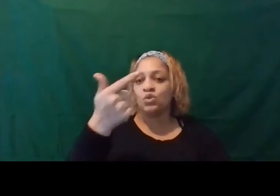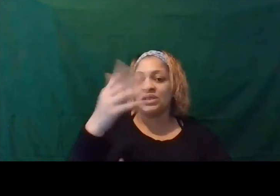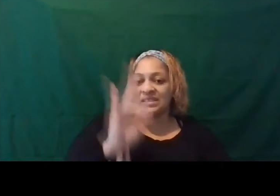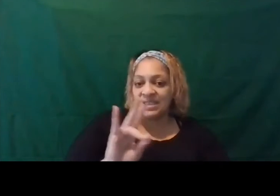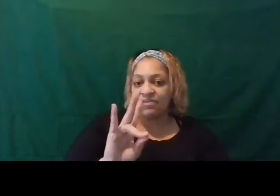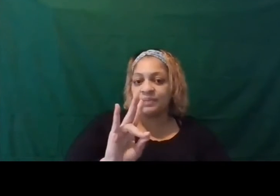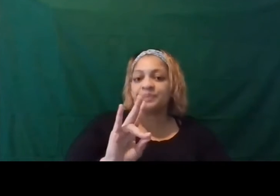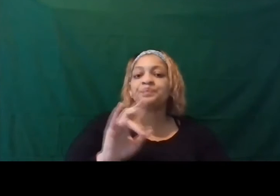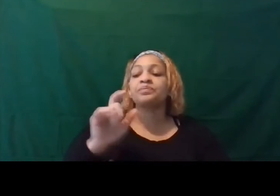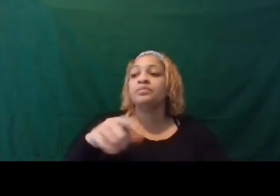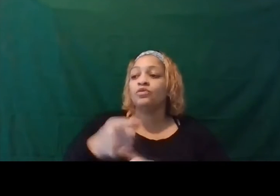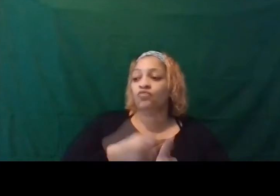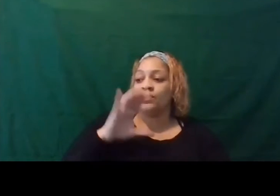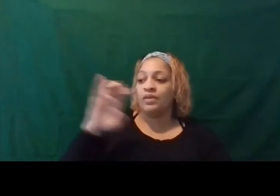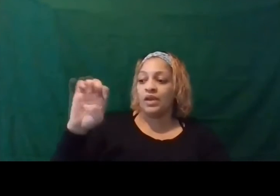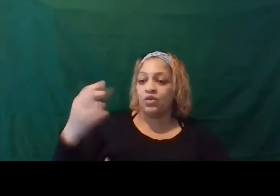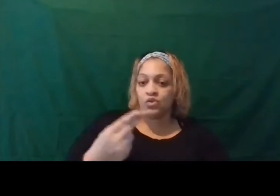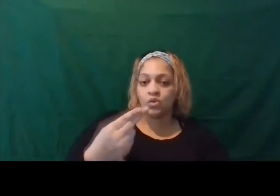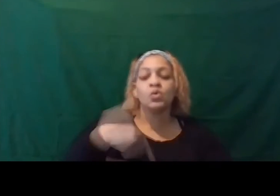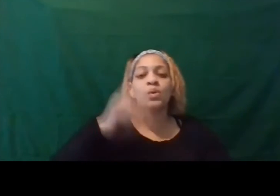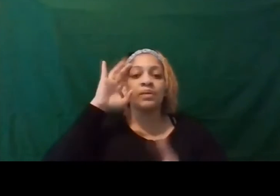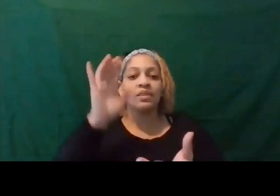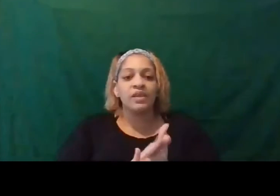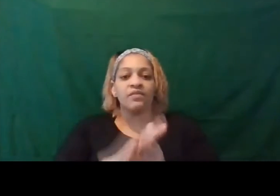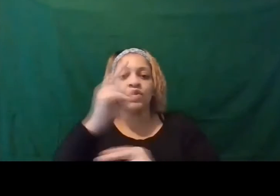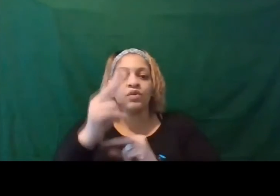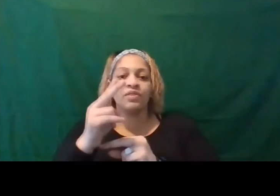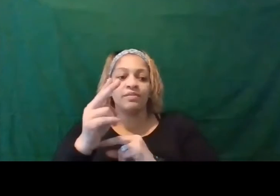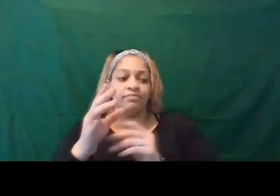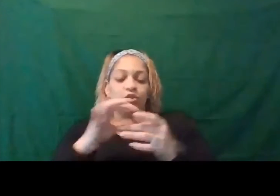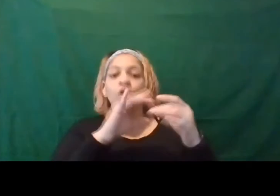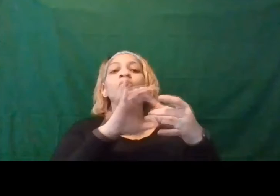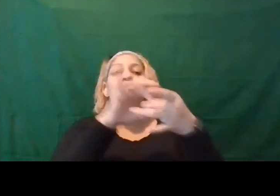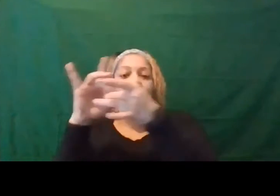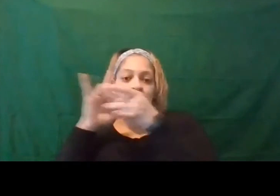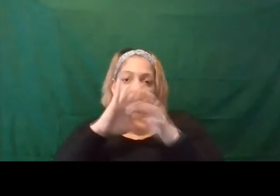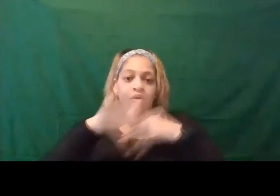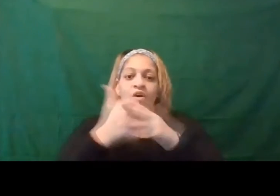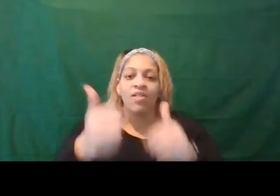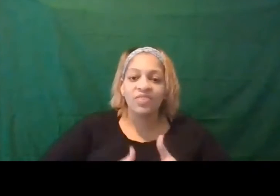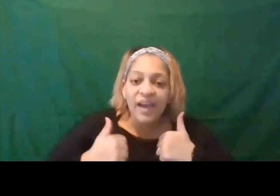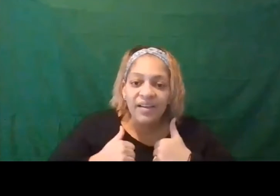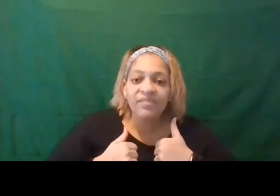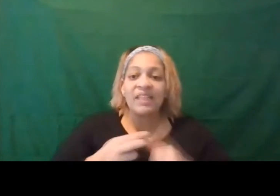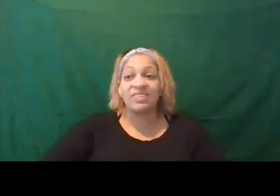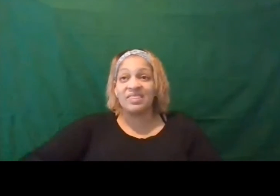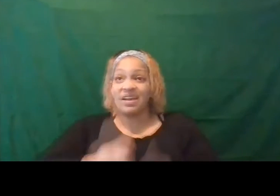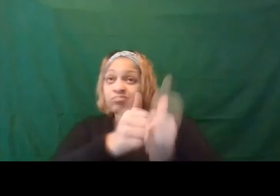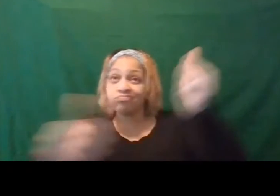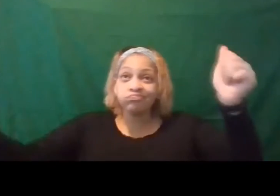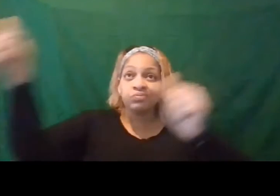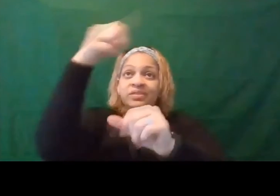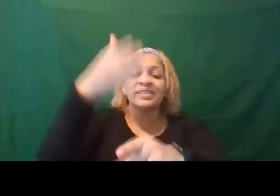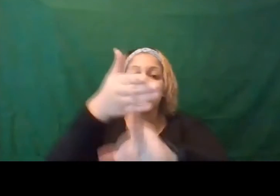believe in the unity of all life, and that the highest God and the innermost God is one God. We believe that God is personal